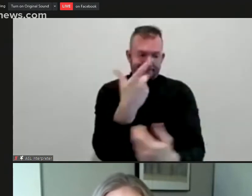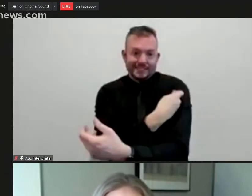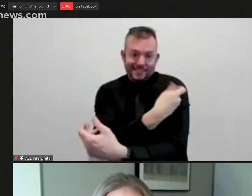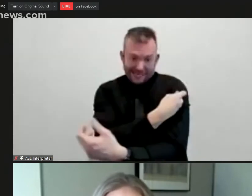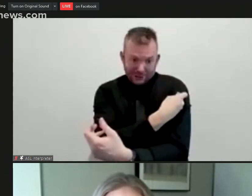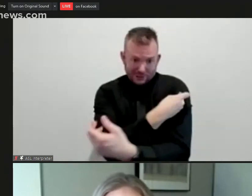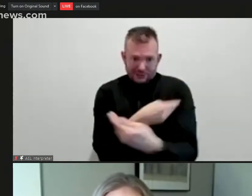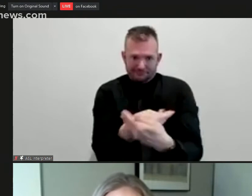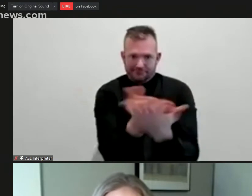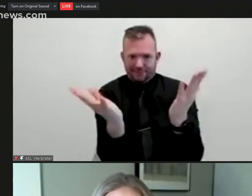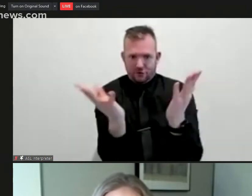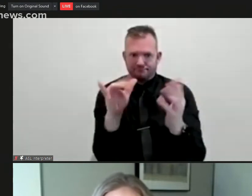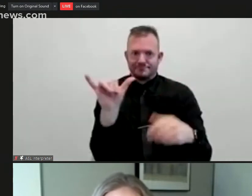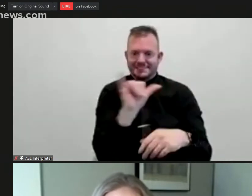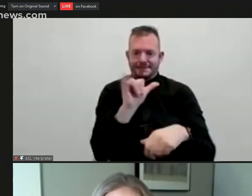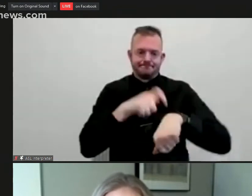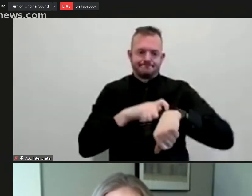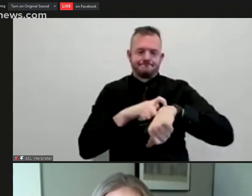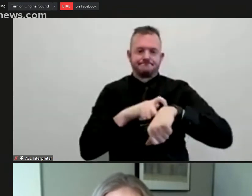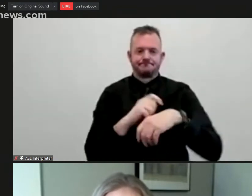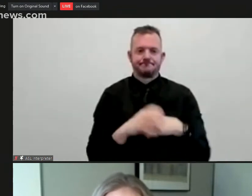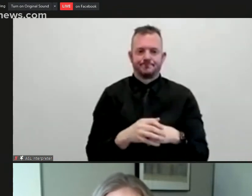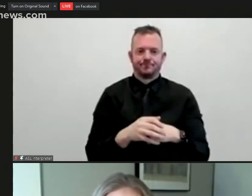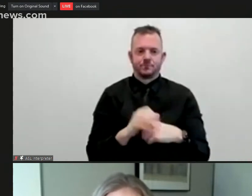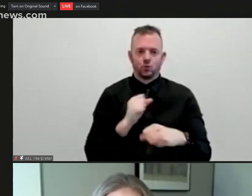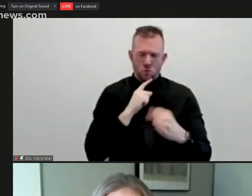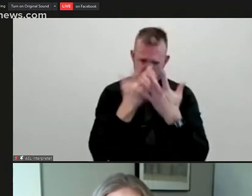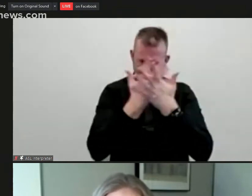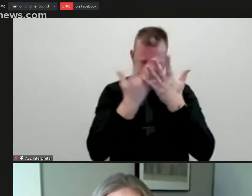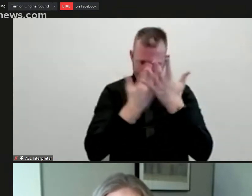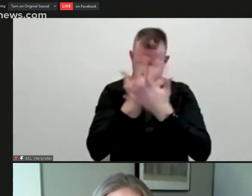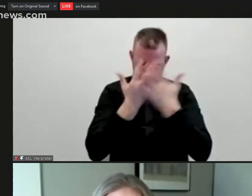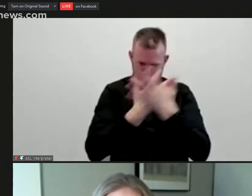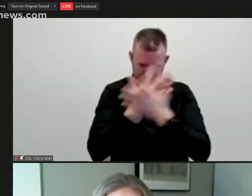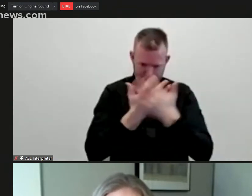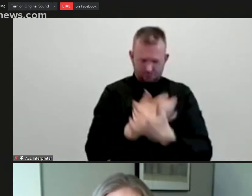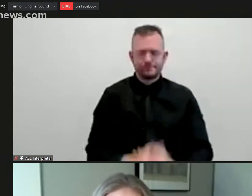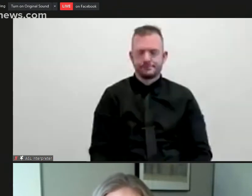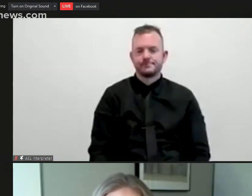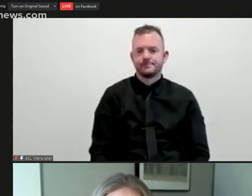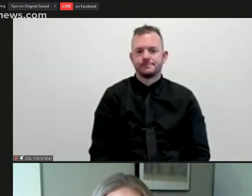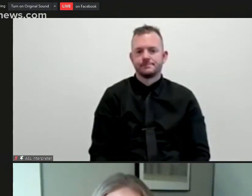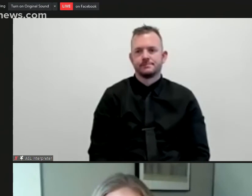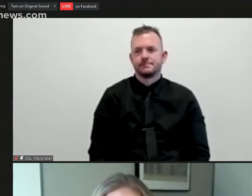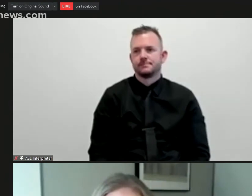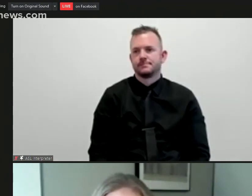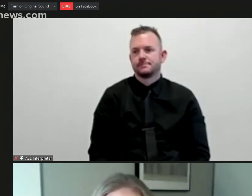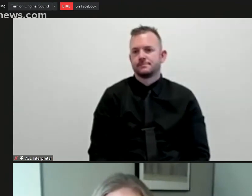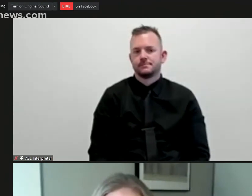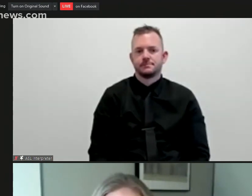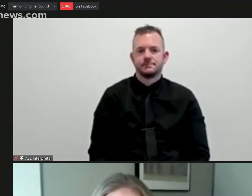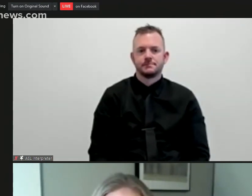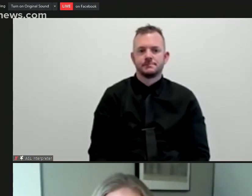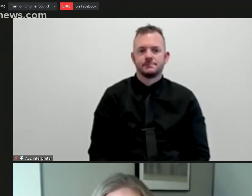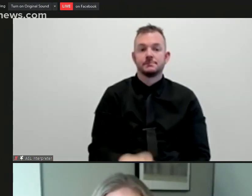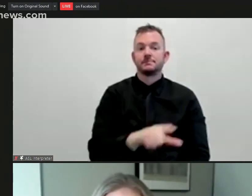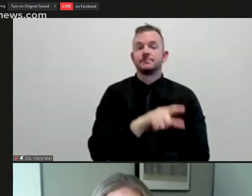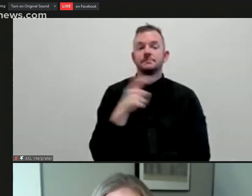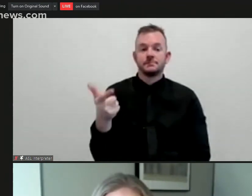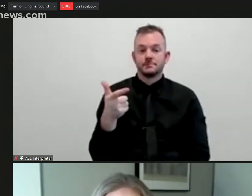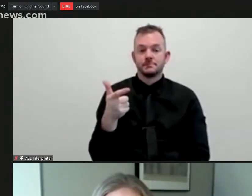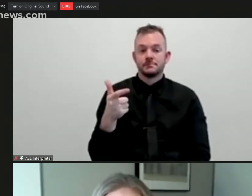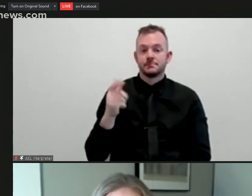Great, thank you. Conrad, we'll take it over to you. Yeah, thank you. Hey, I know Denver Mayor Michael Hancock has